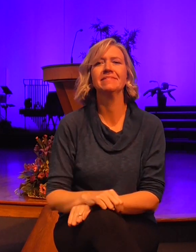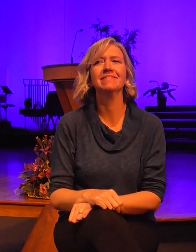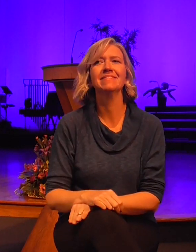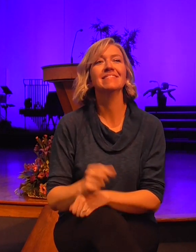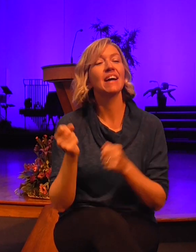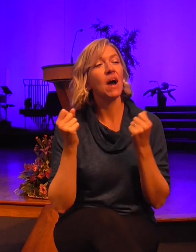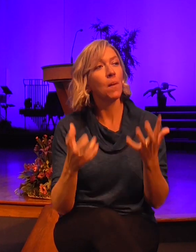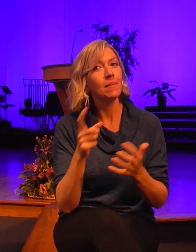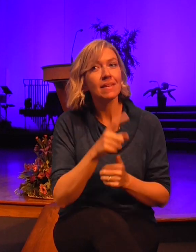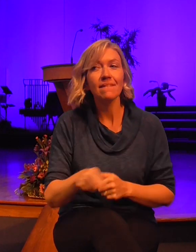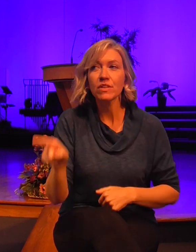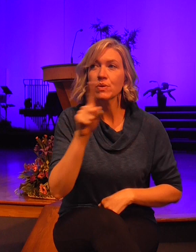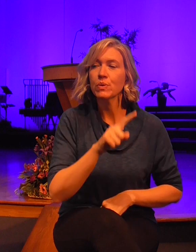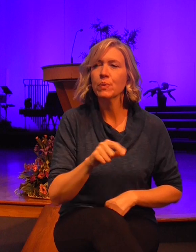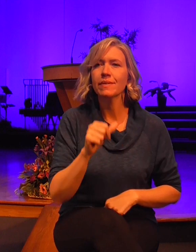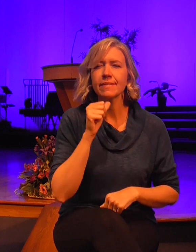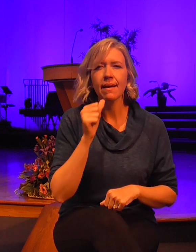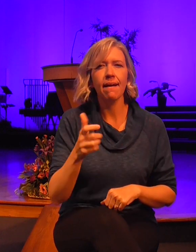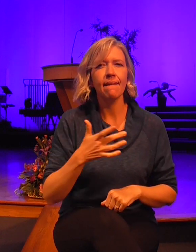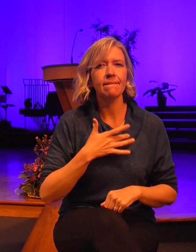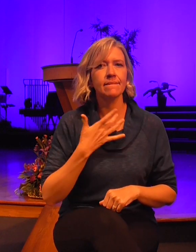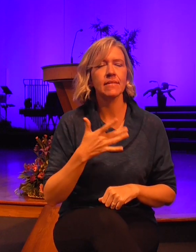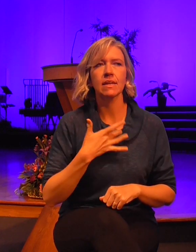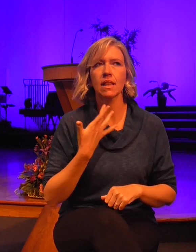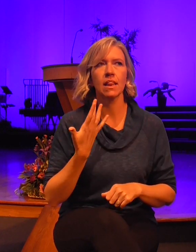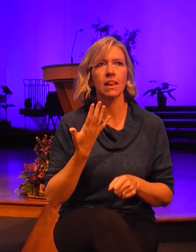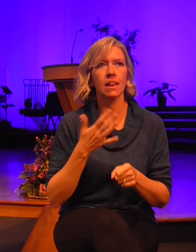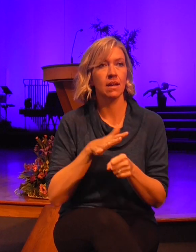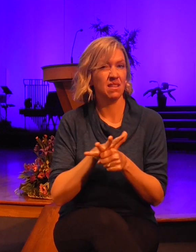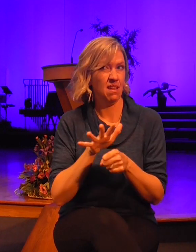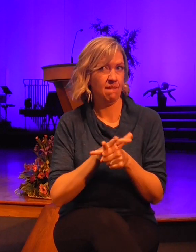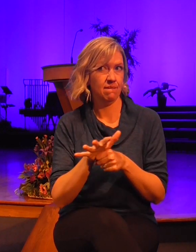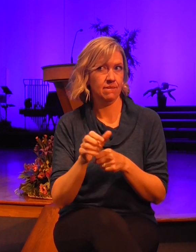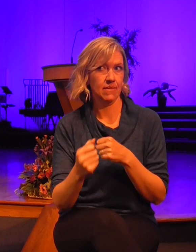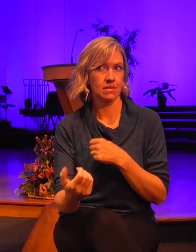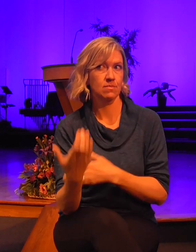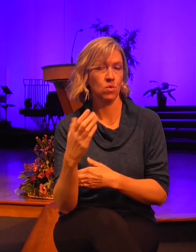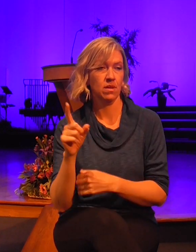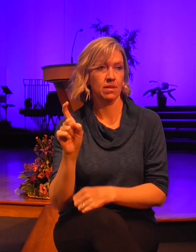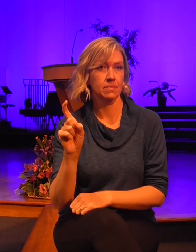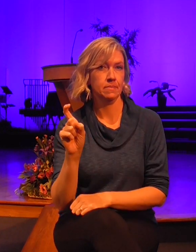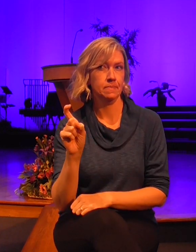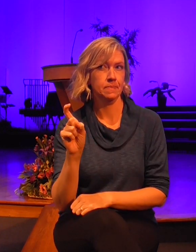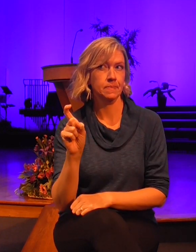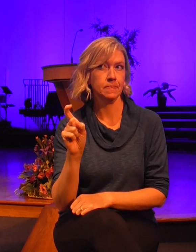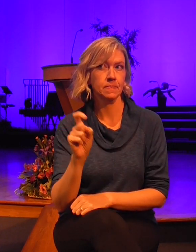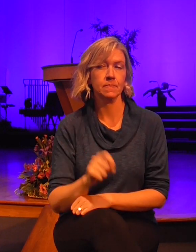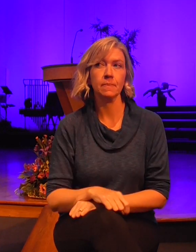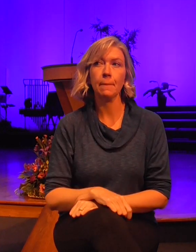How many of you are not feeling quite enough this morning?